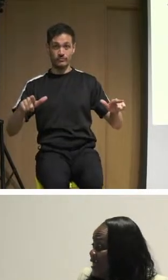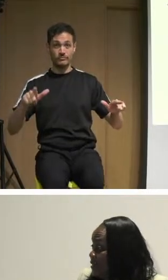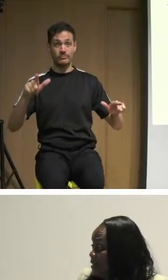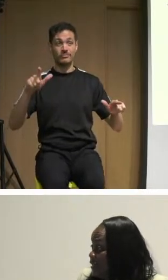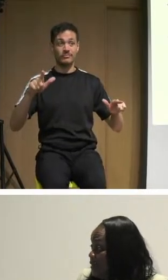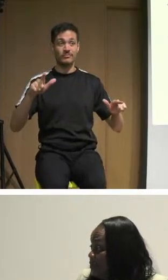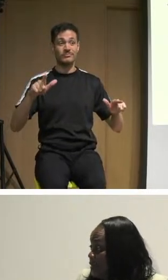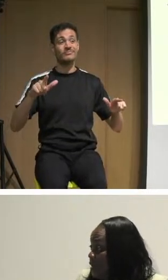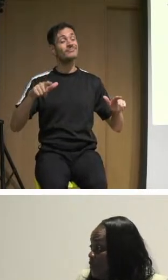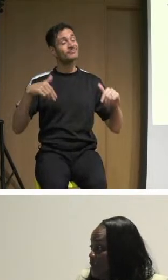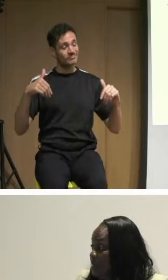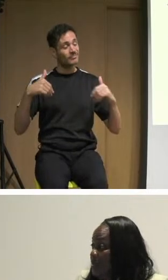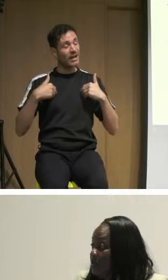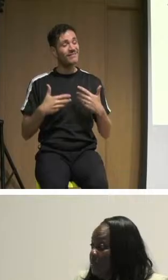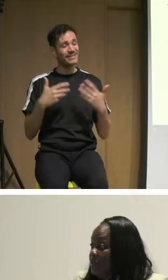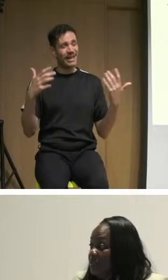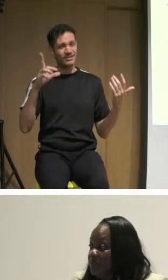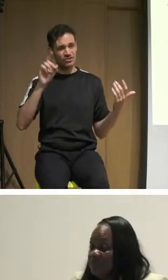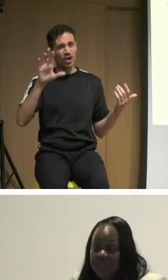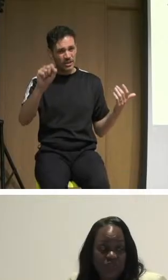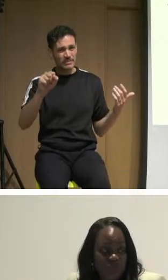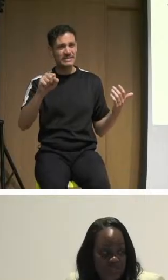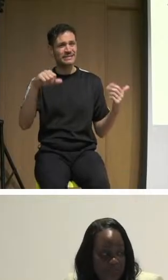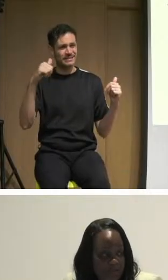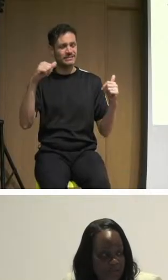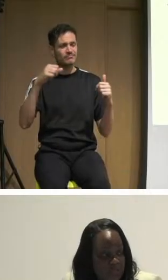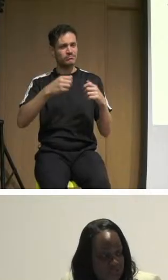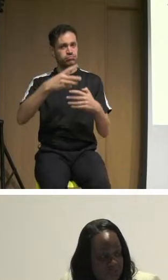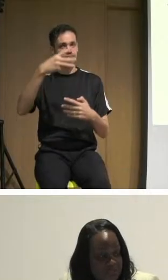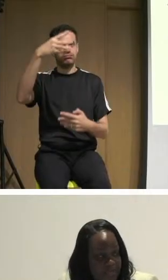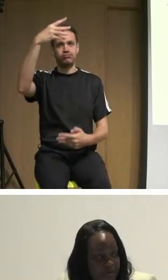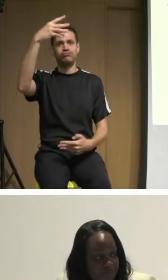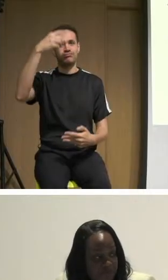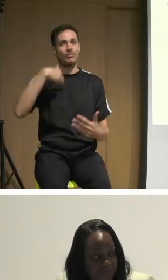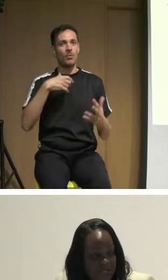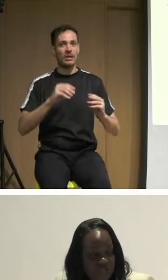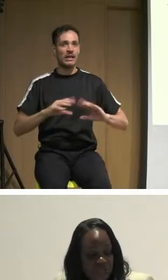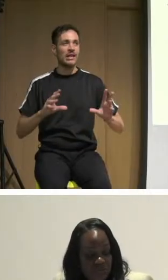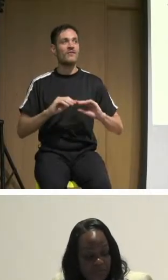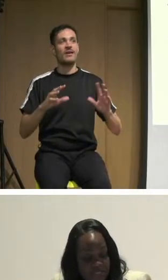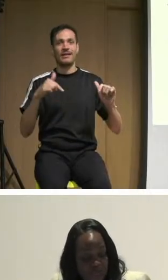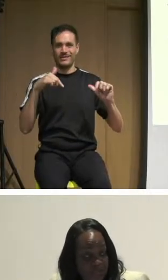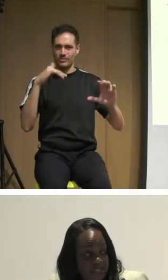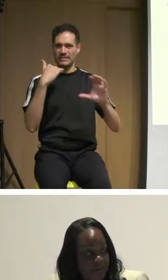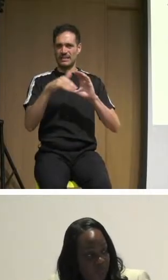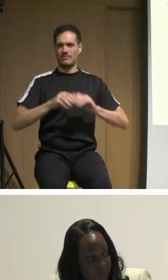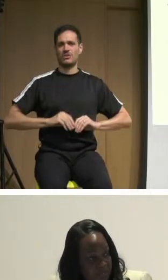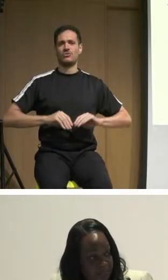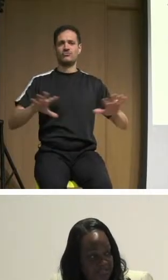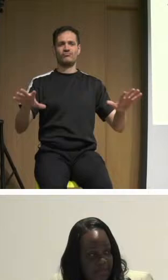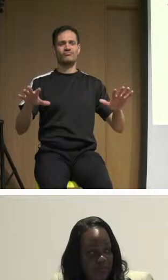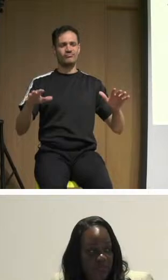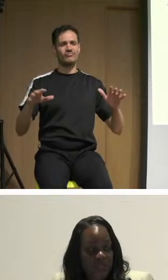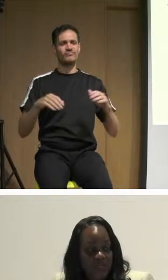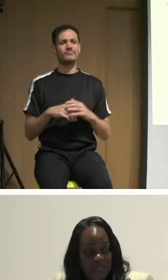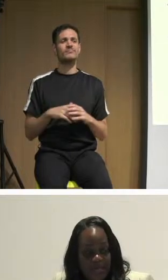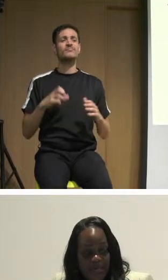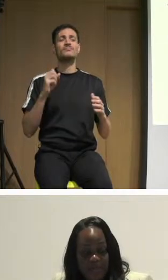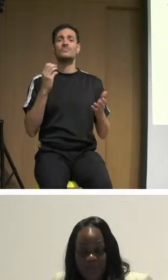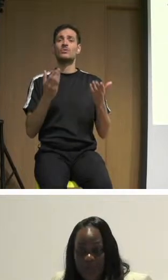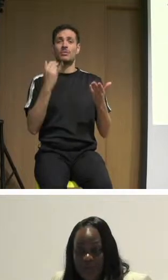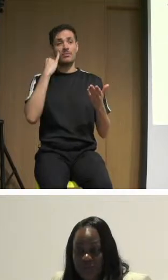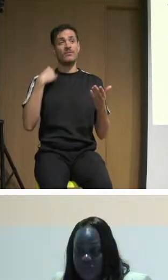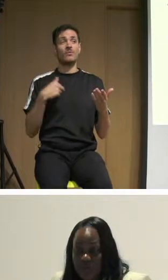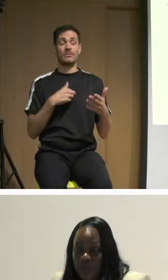lot of documents here. And I want to be clear that this was emailed. So there's a lot of information. So the best way is that when we come together, we can look at